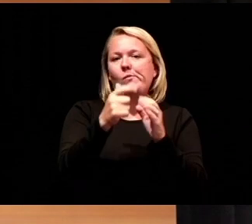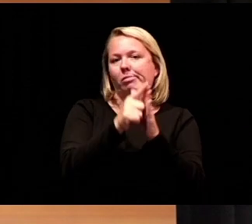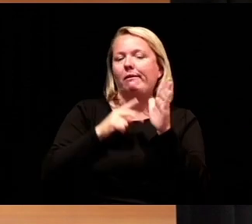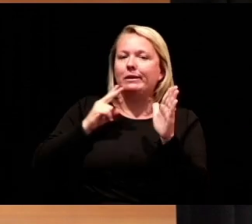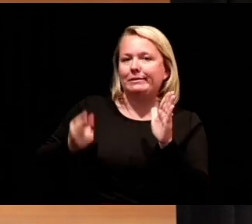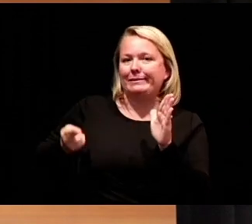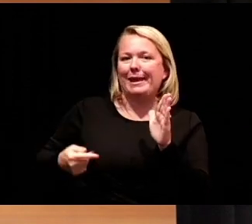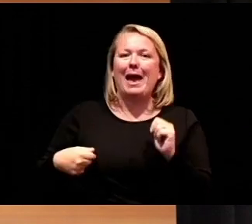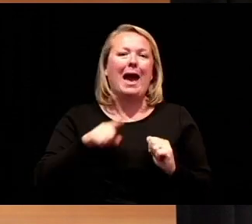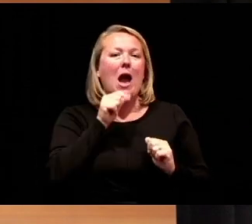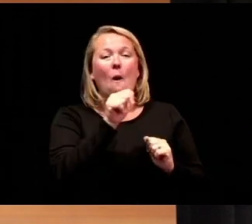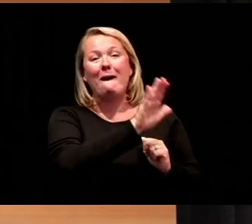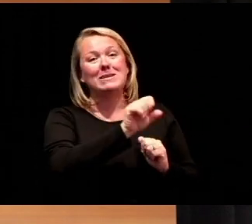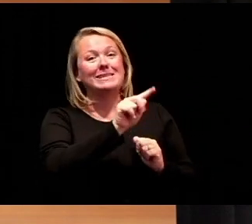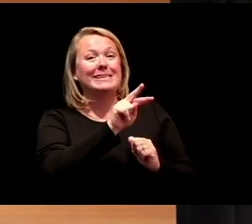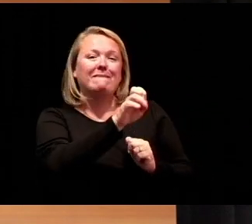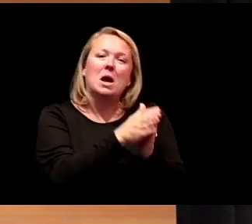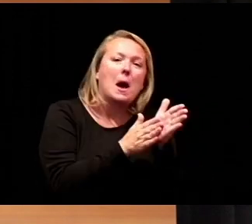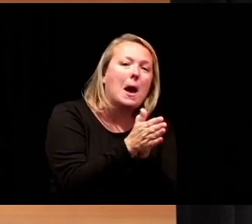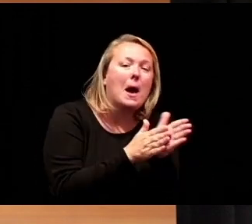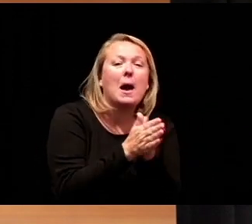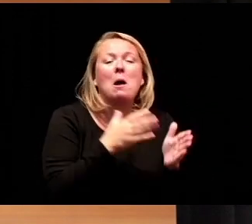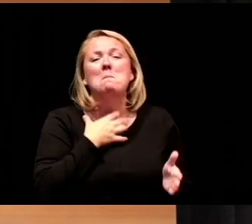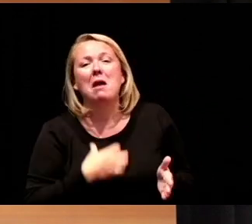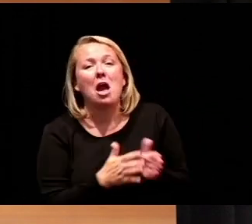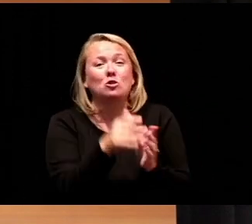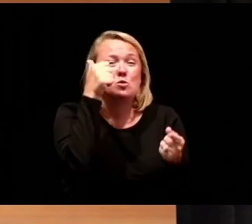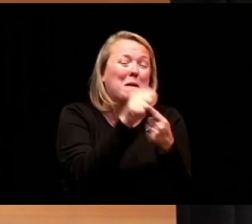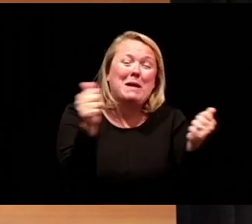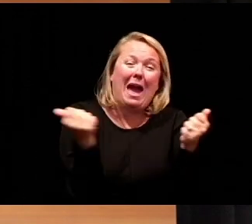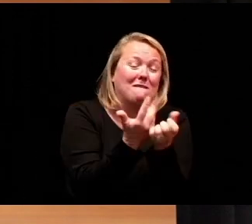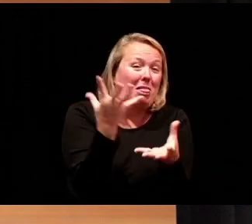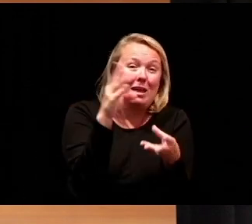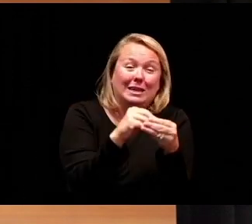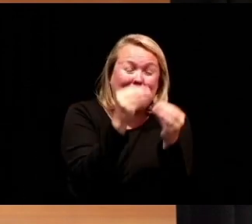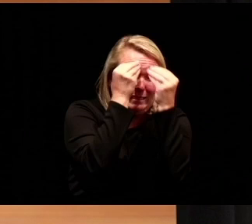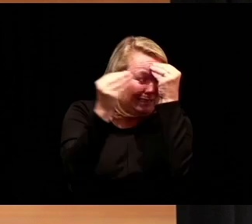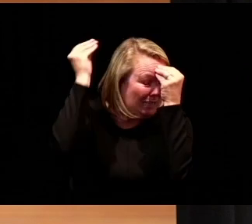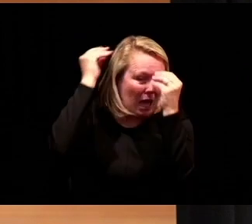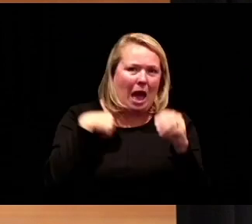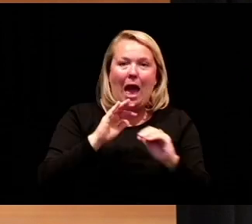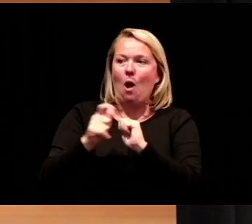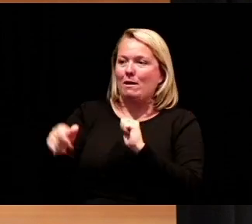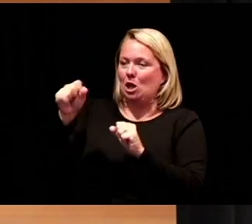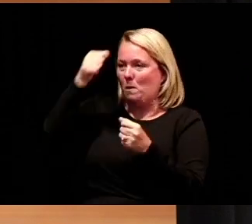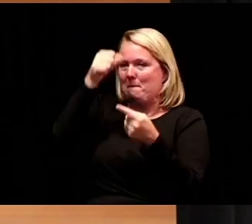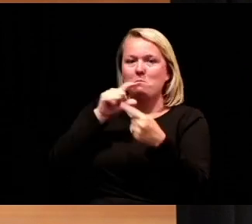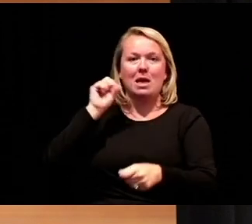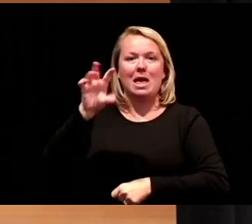high school. I'm used to just doing this, staring at the computer with the sweatpants or shorts.